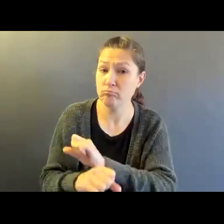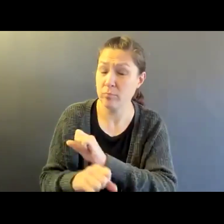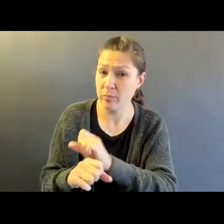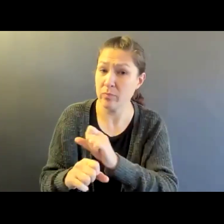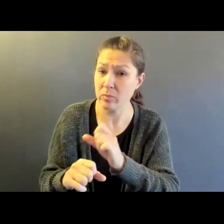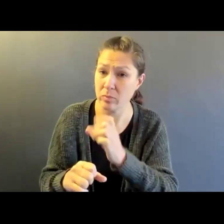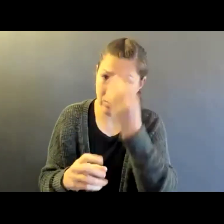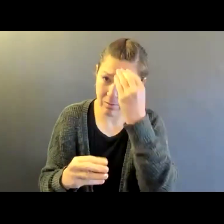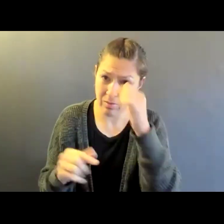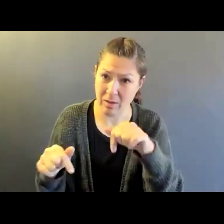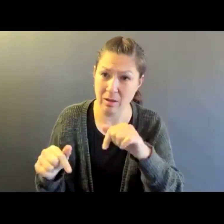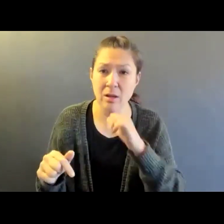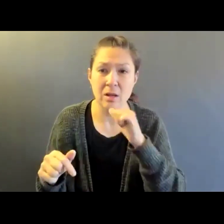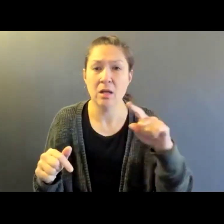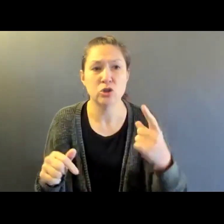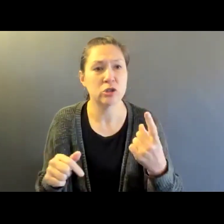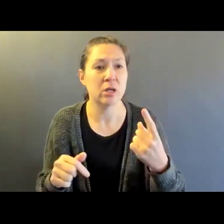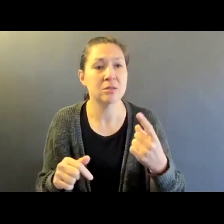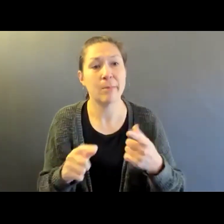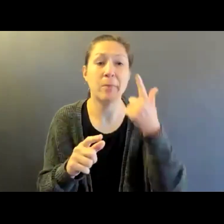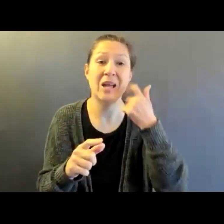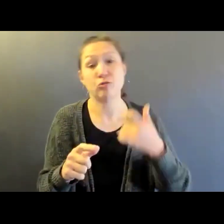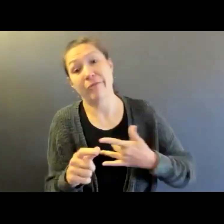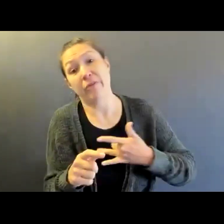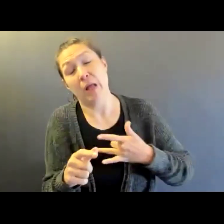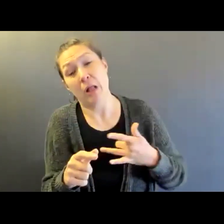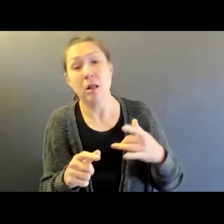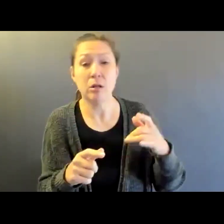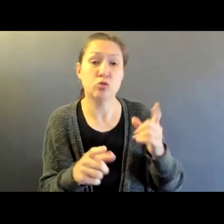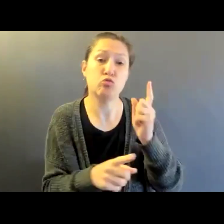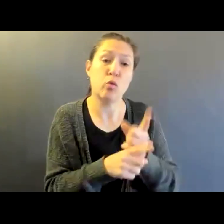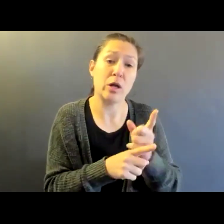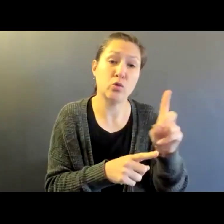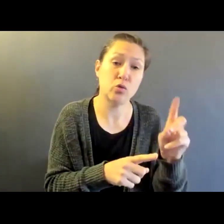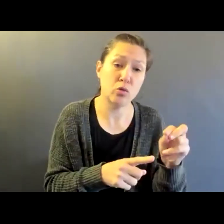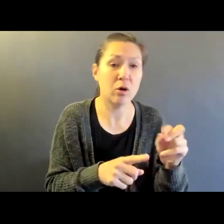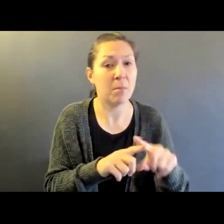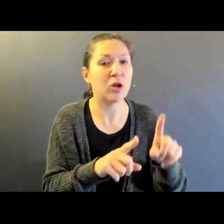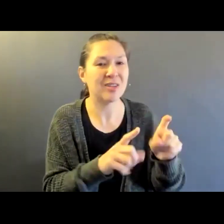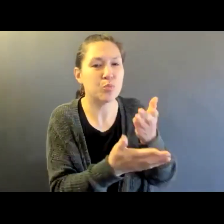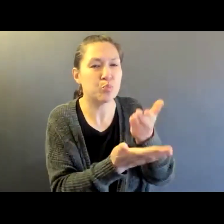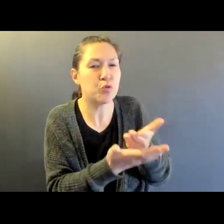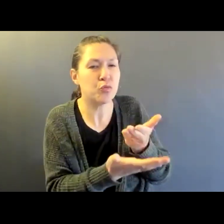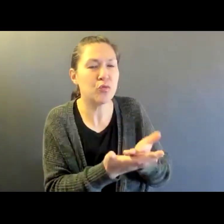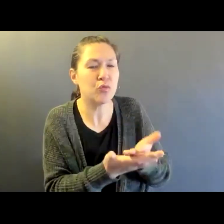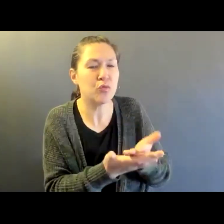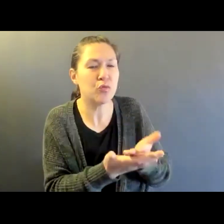the feelings that we have, but a fundamental understanding of these communities and proof that we have that fundamental understanding of these communities. So what we were able to do